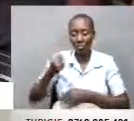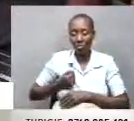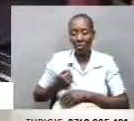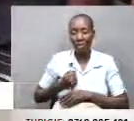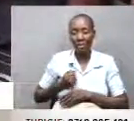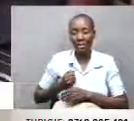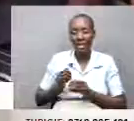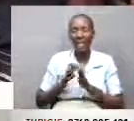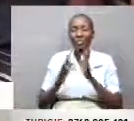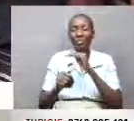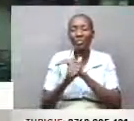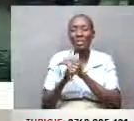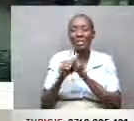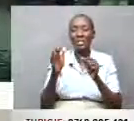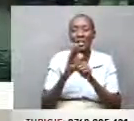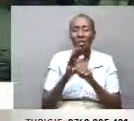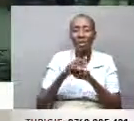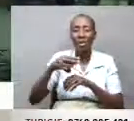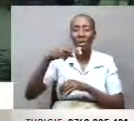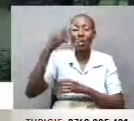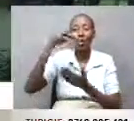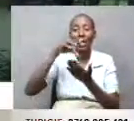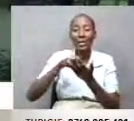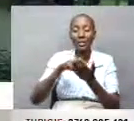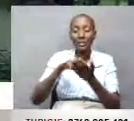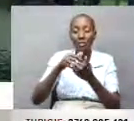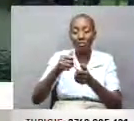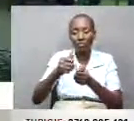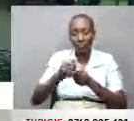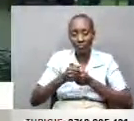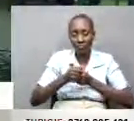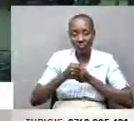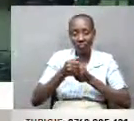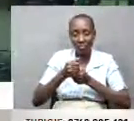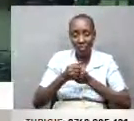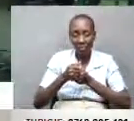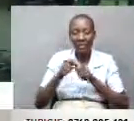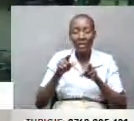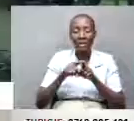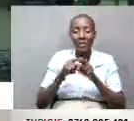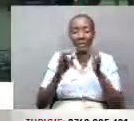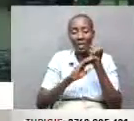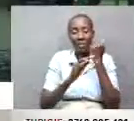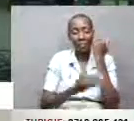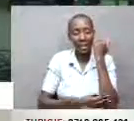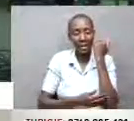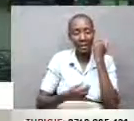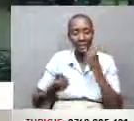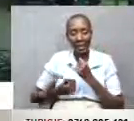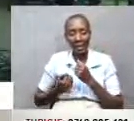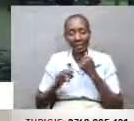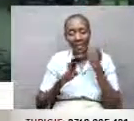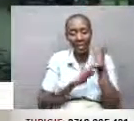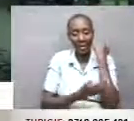to so many dangers. We have high cases of sexual based violence, we have high cases of pregnancy, of girls getting pregnant before